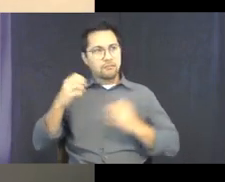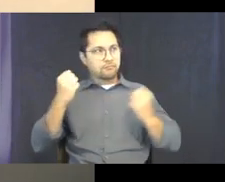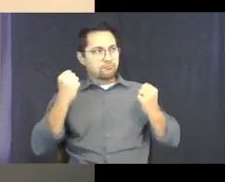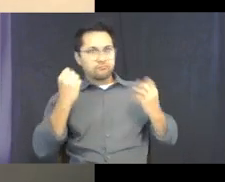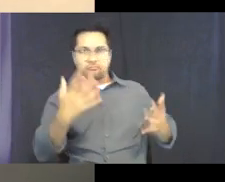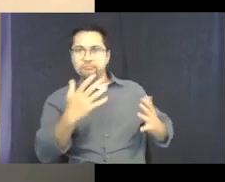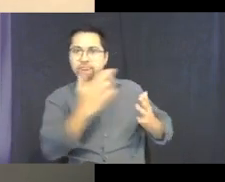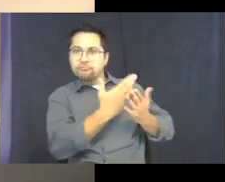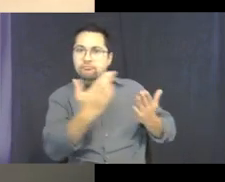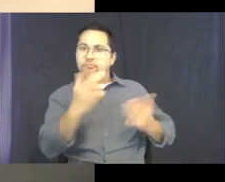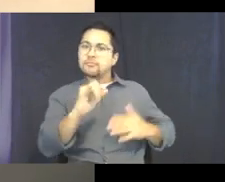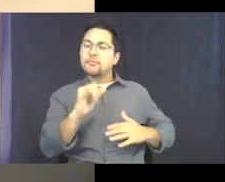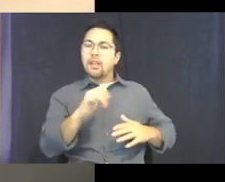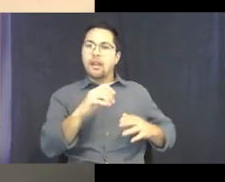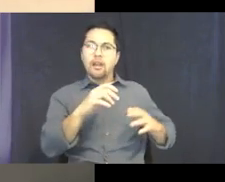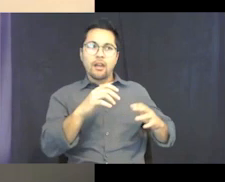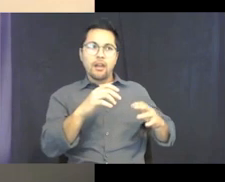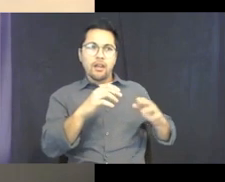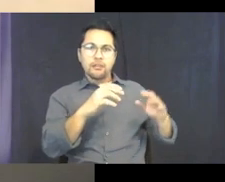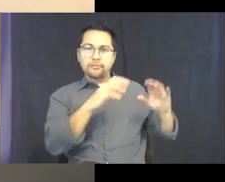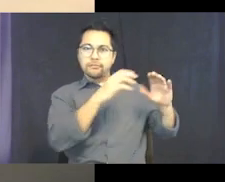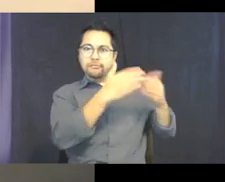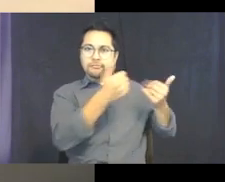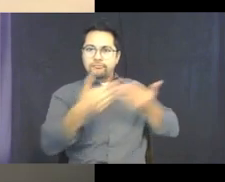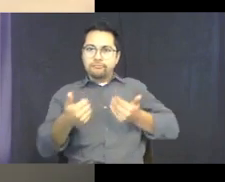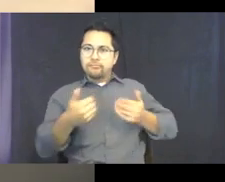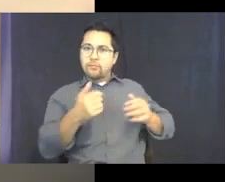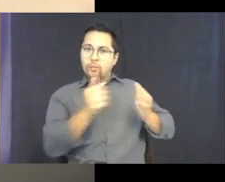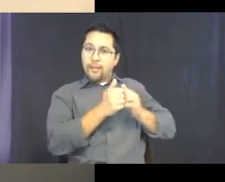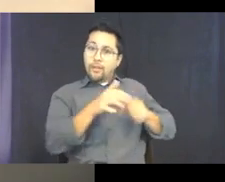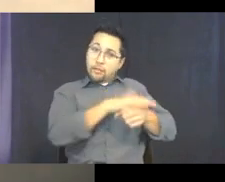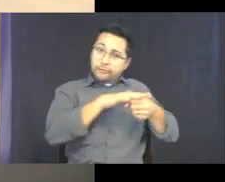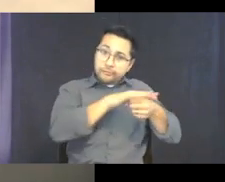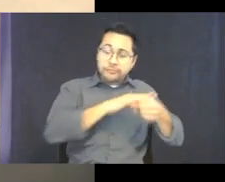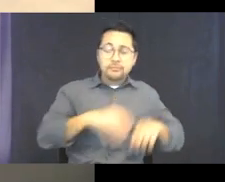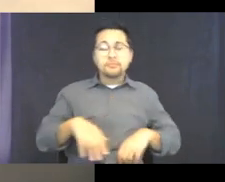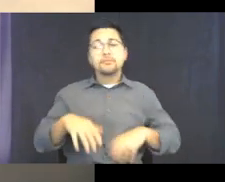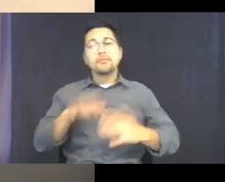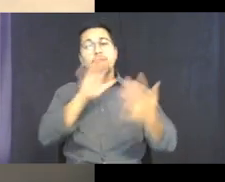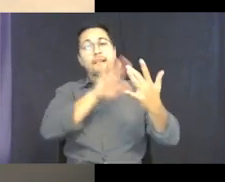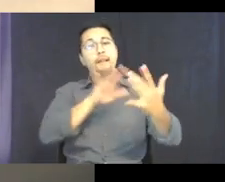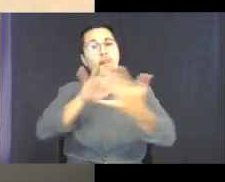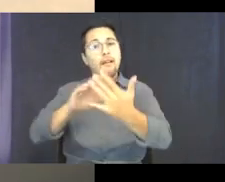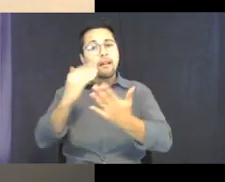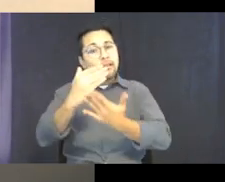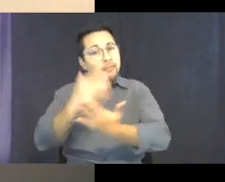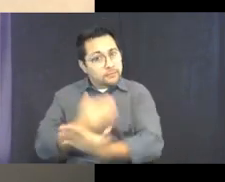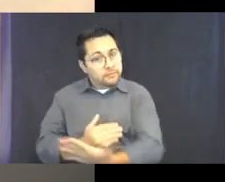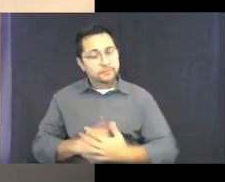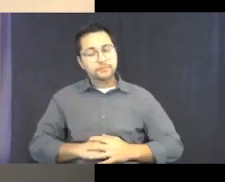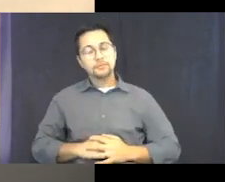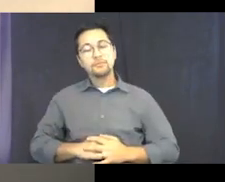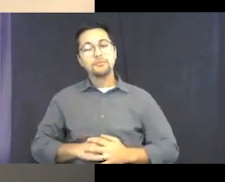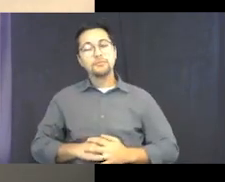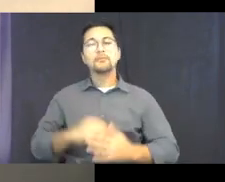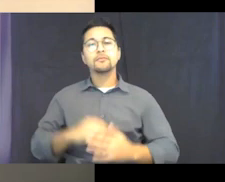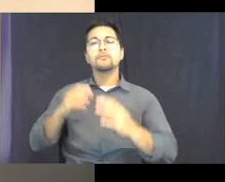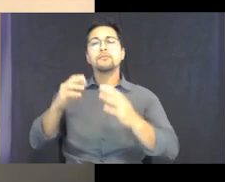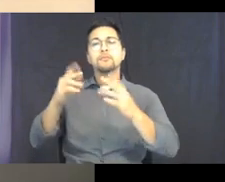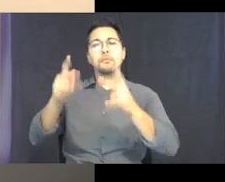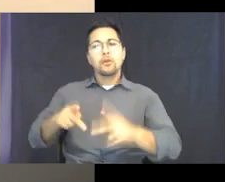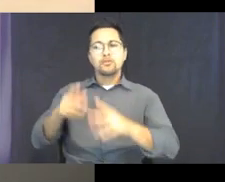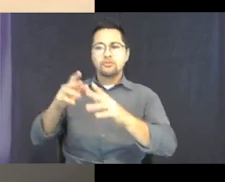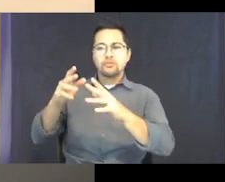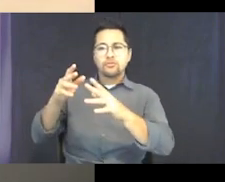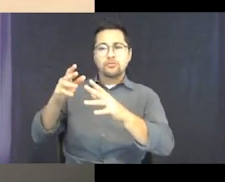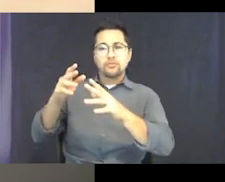as all the health plans by region, Medicaid and health plan contact lists, recipient support information,